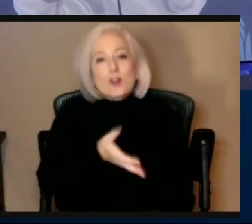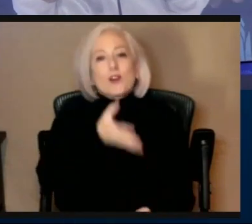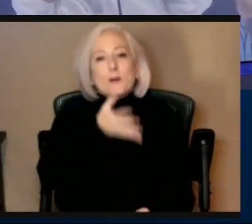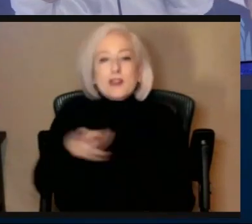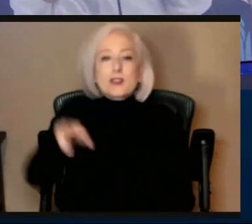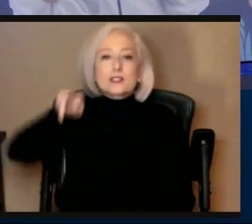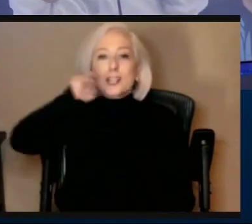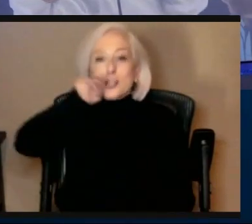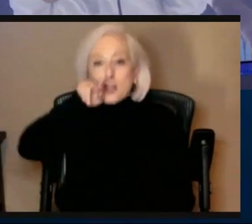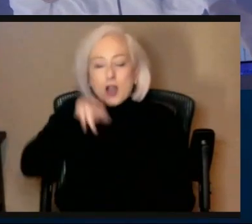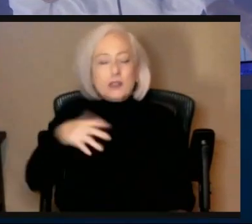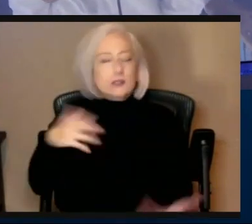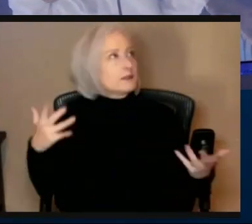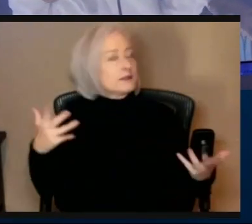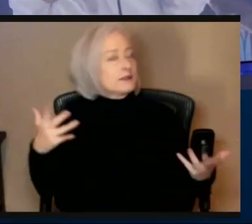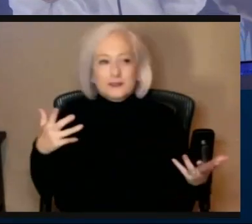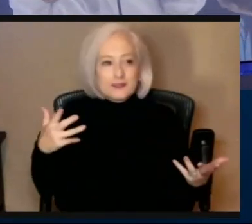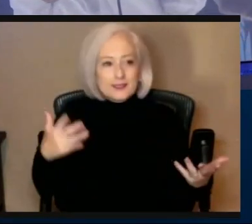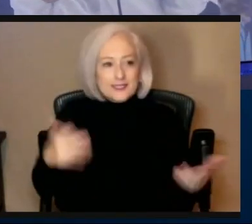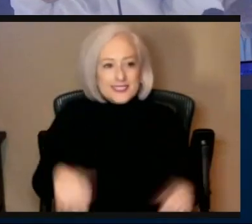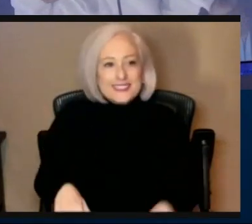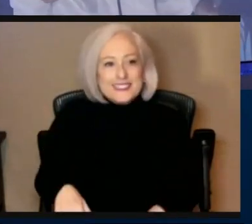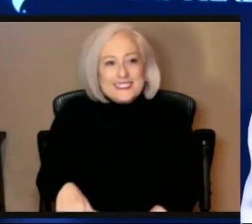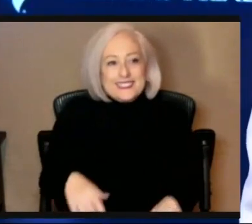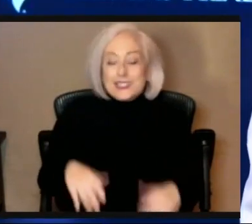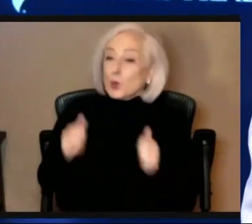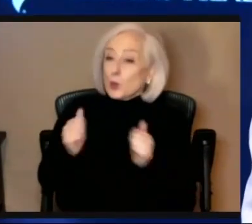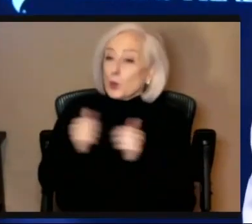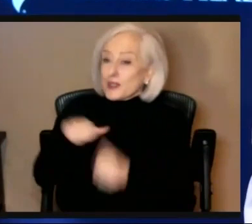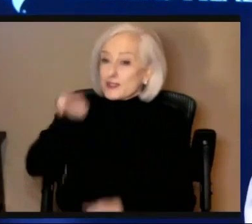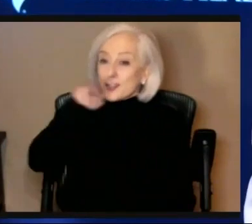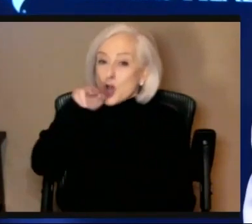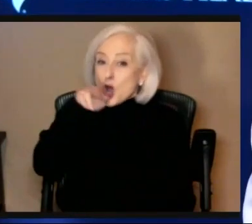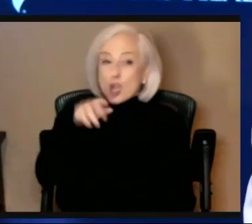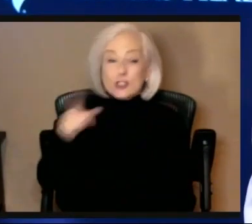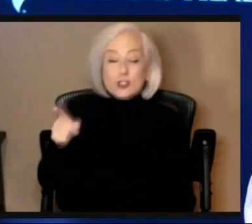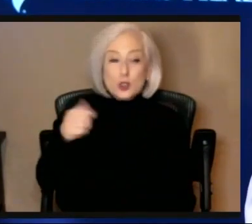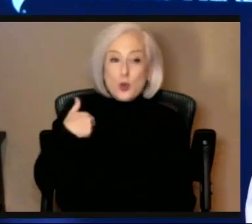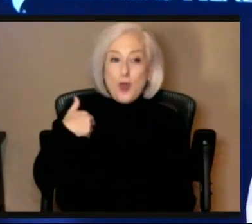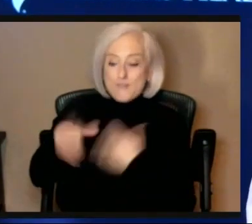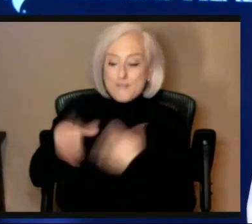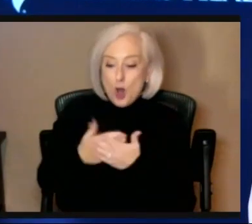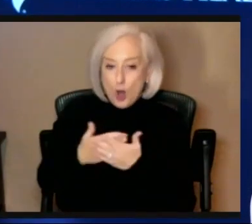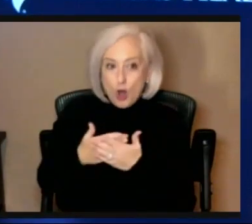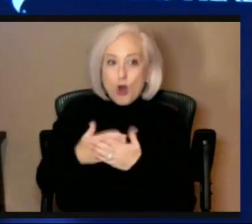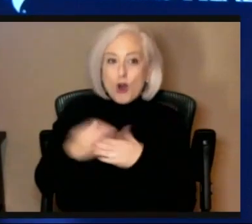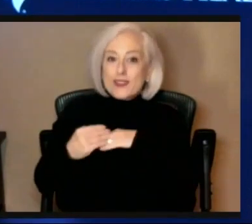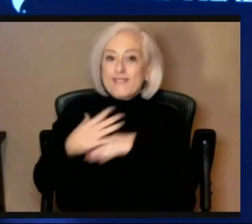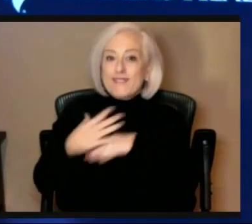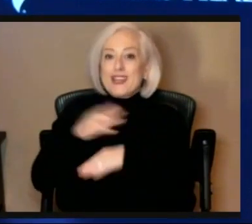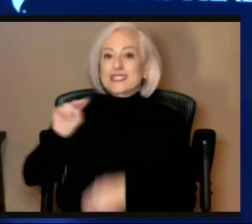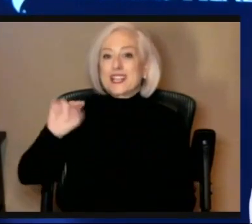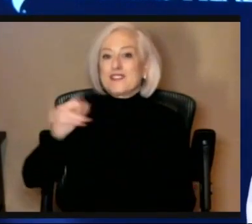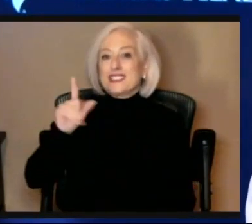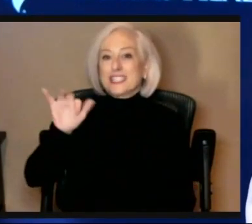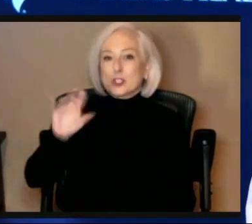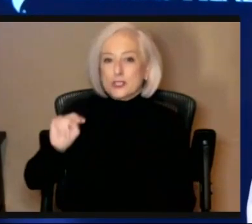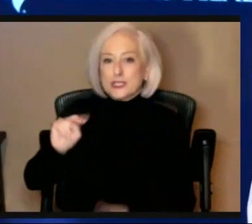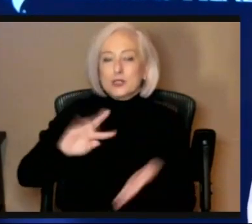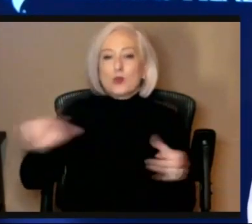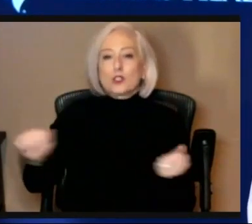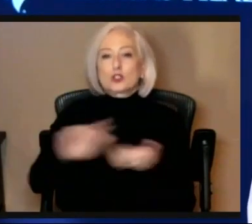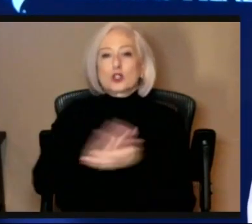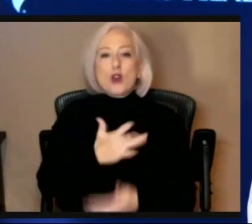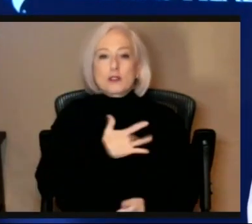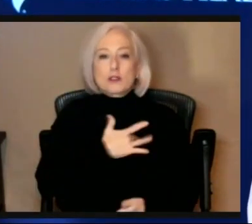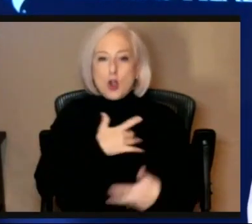Okay. So with cigars, so you get all of the effects of the nicotine, which causes cardiovascular disease.